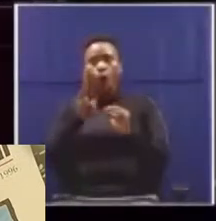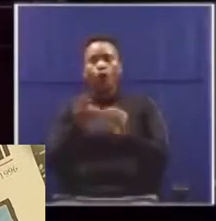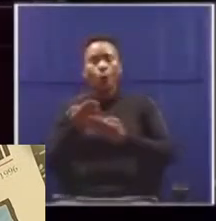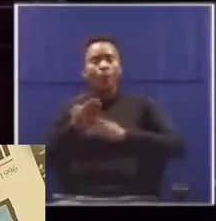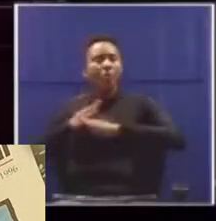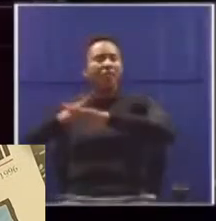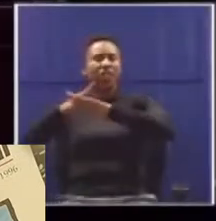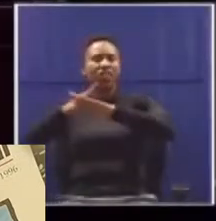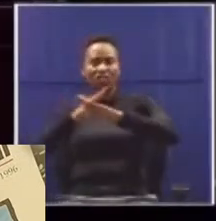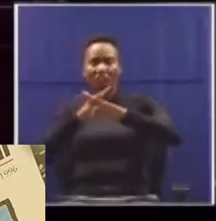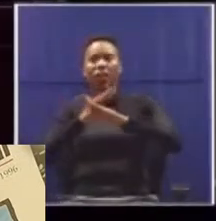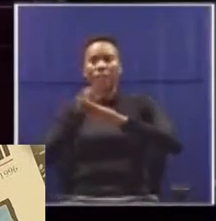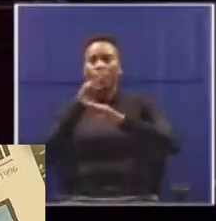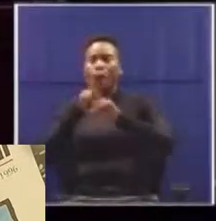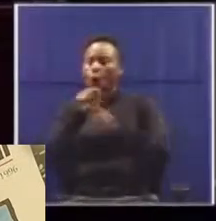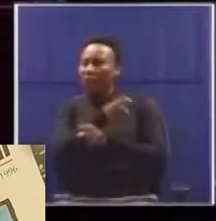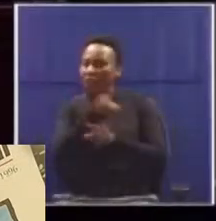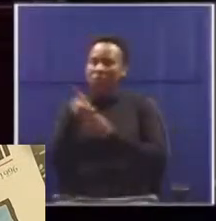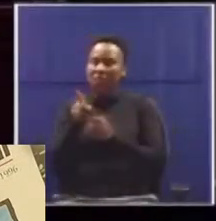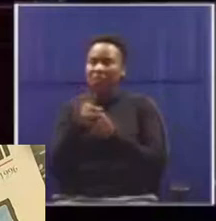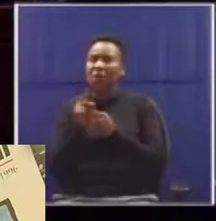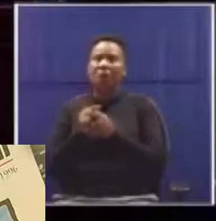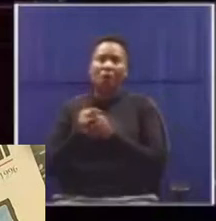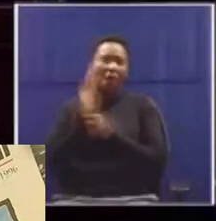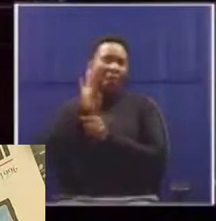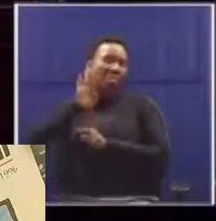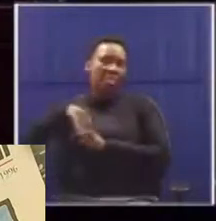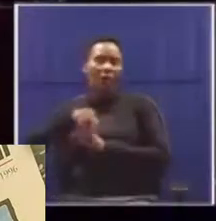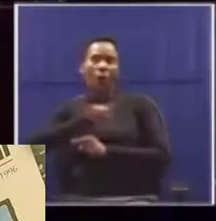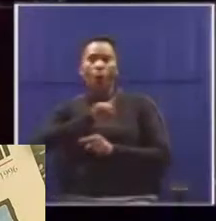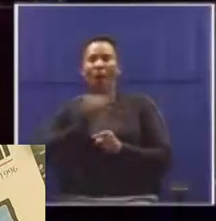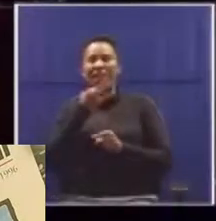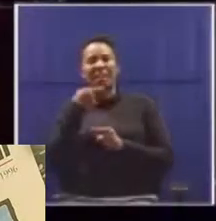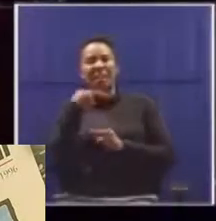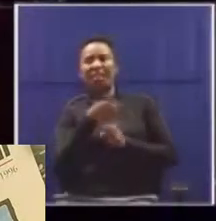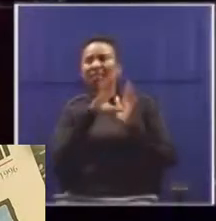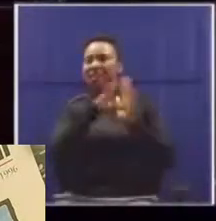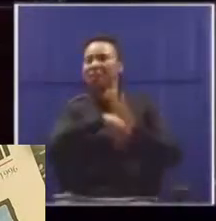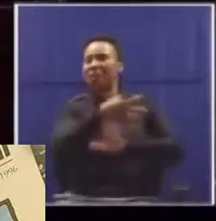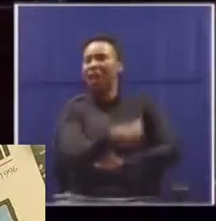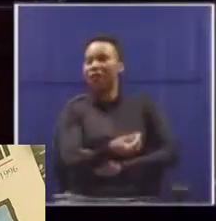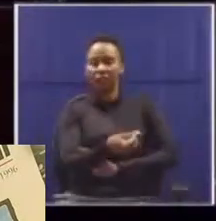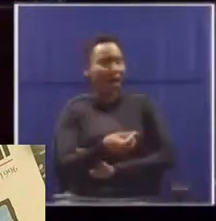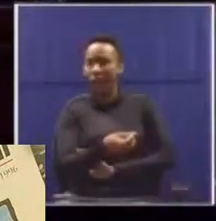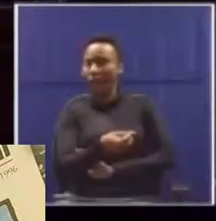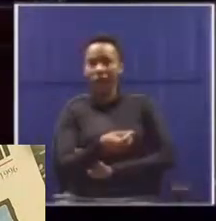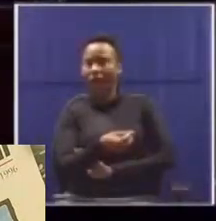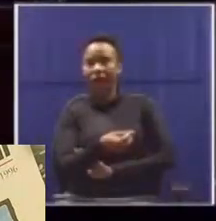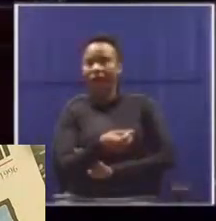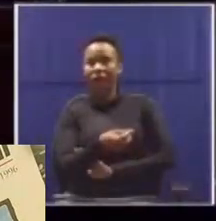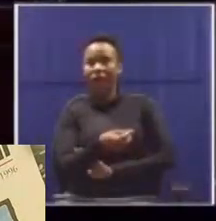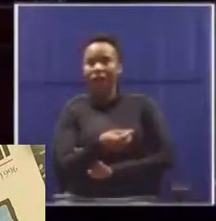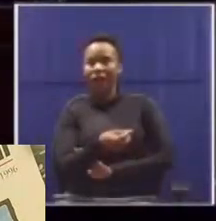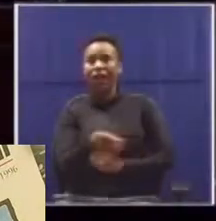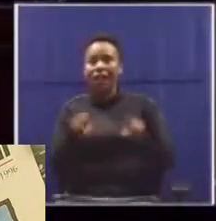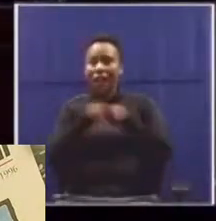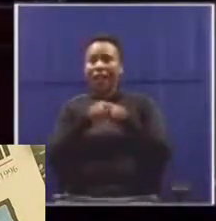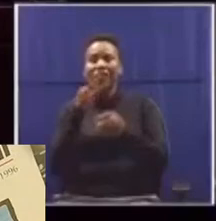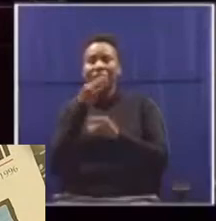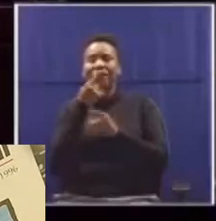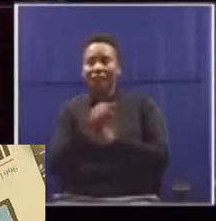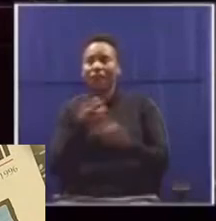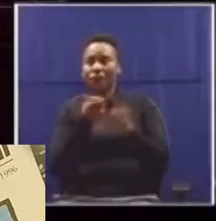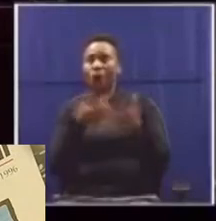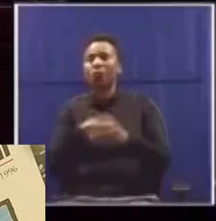of unfair discrimination on the ground of disability as is guaranteed by section